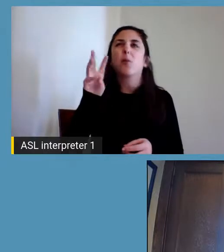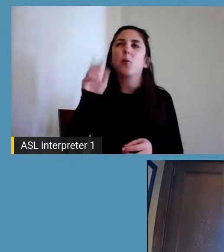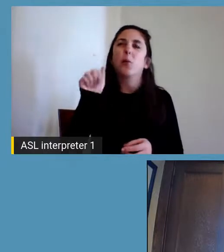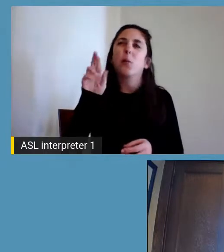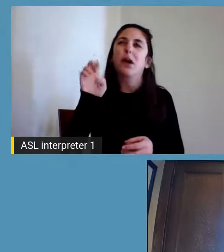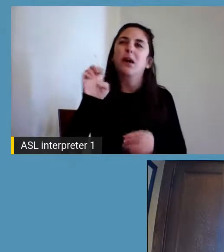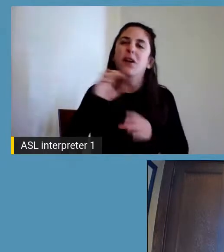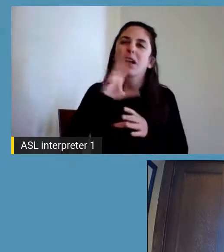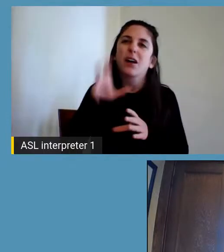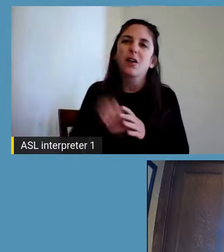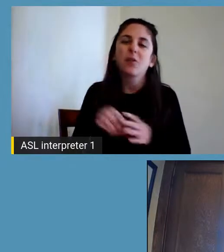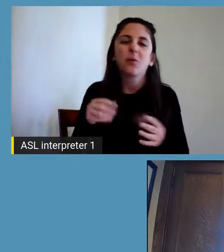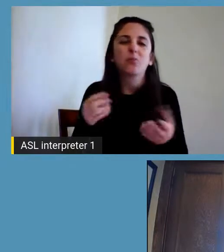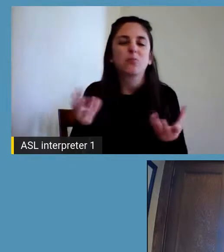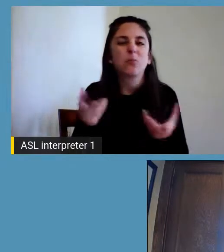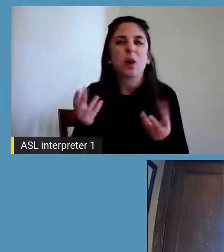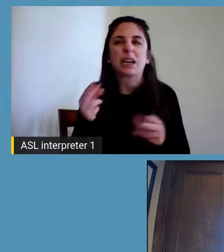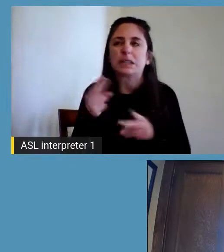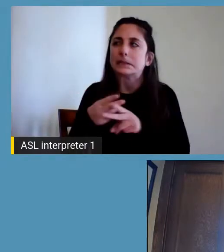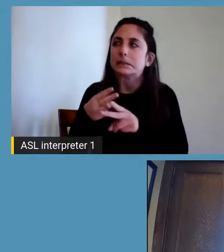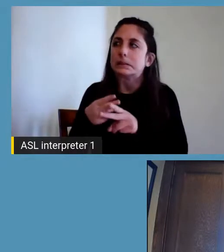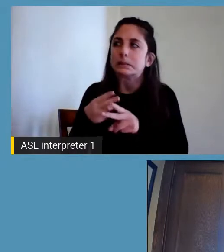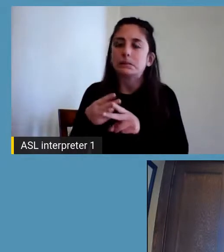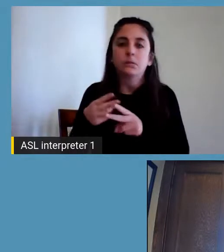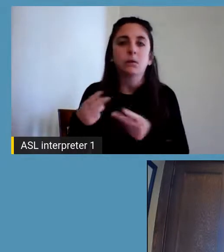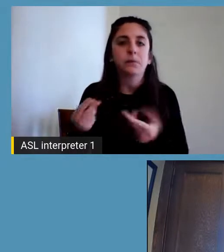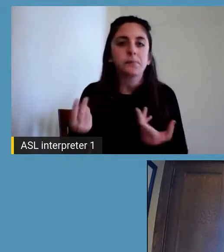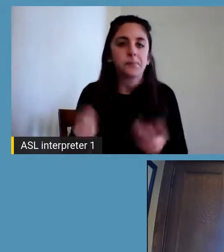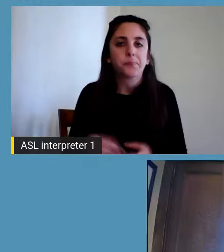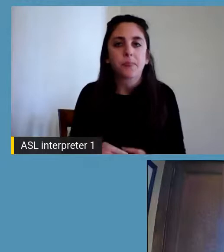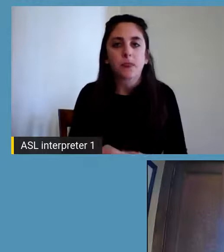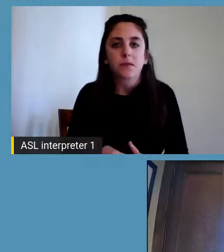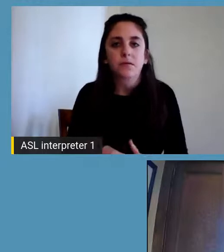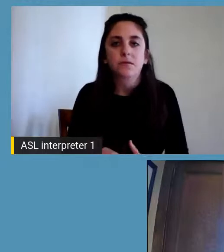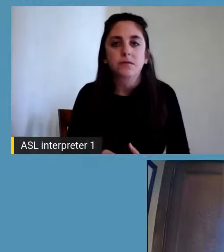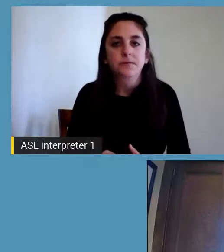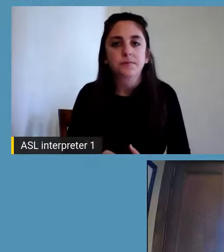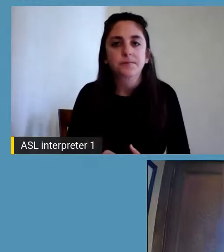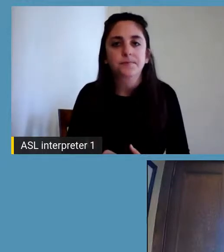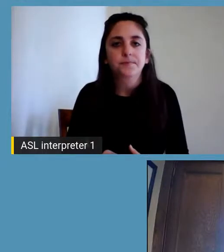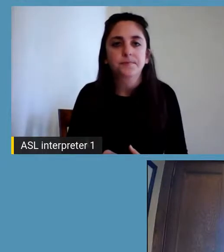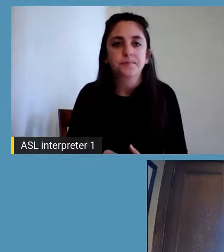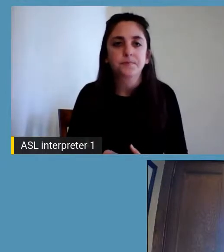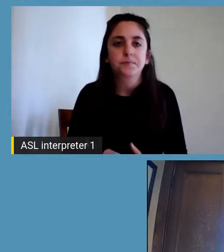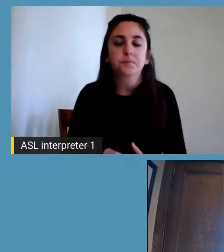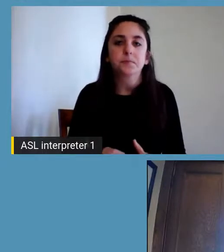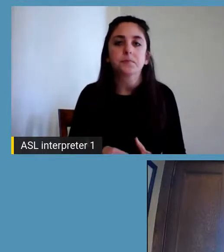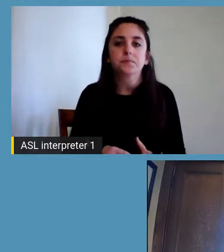with a search what those softwares would be. There's, you know,